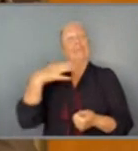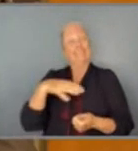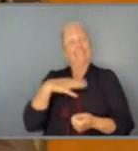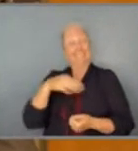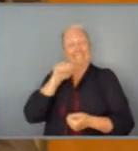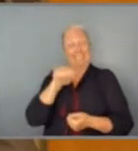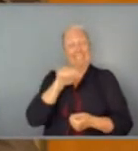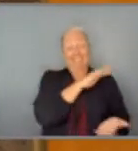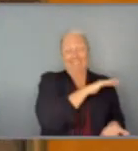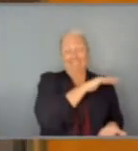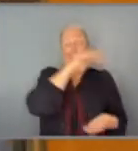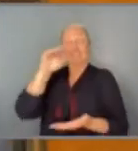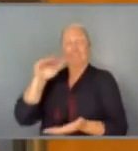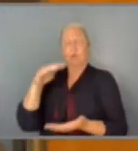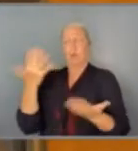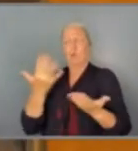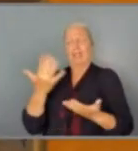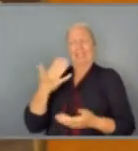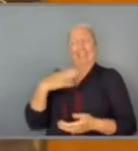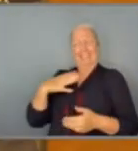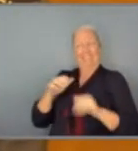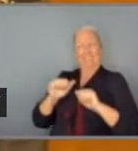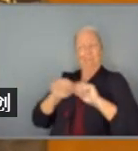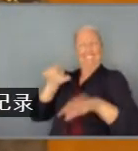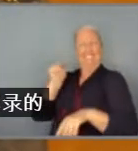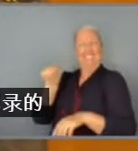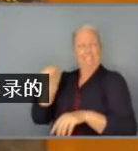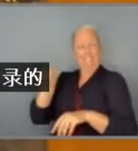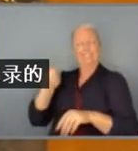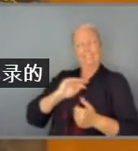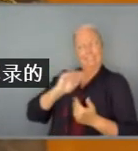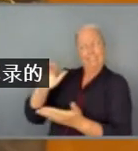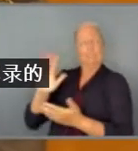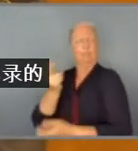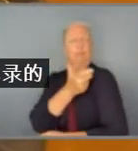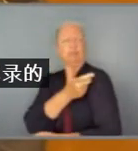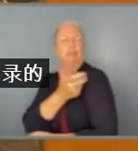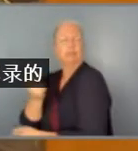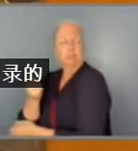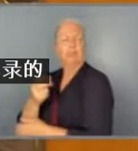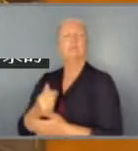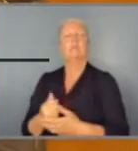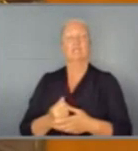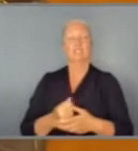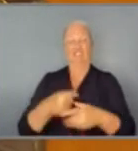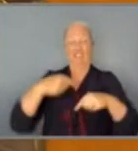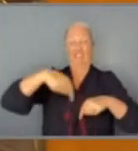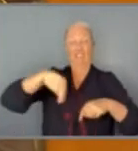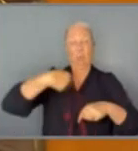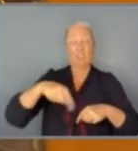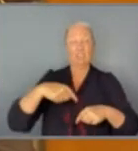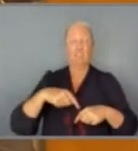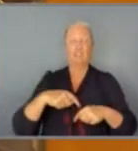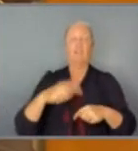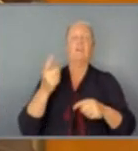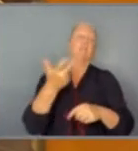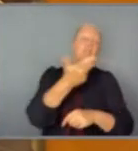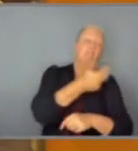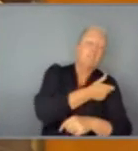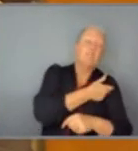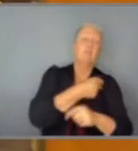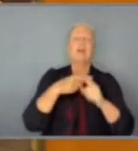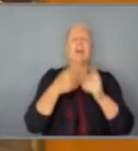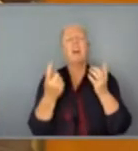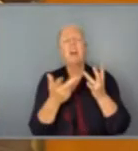where the greatest demand is. This week we have a record number of deliveries going out. That's both of vaccines and other consumables around